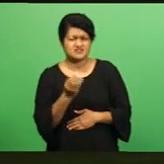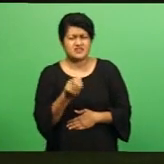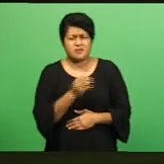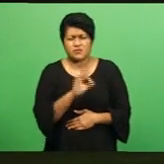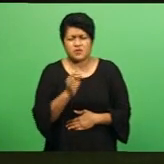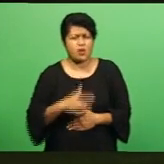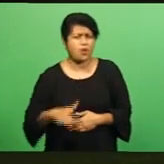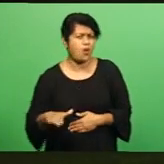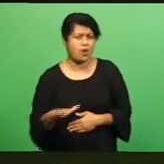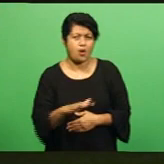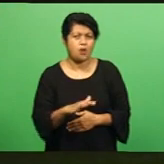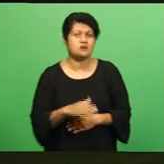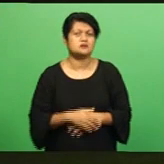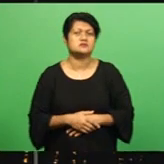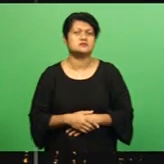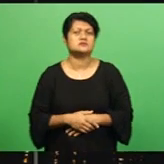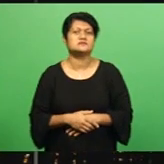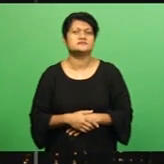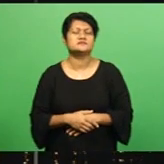all. Edwin.